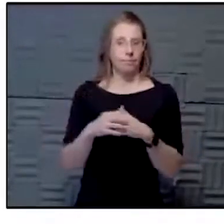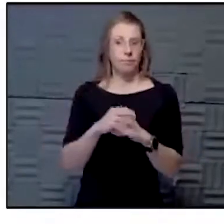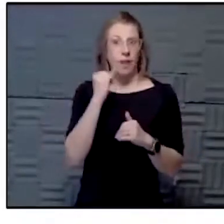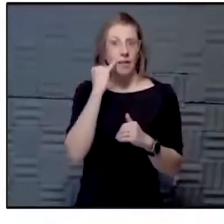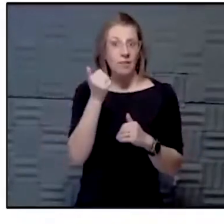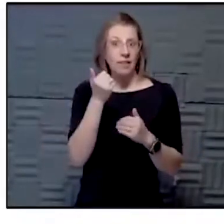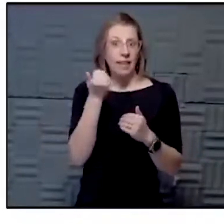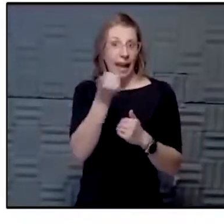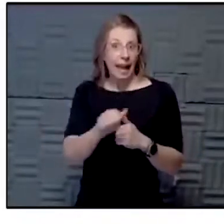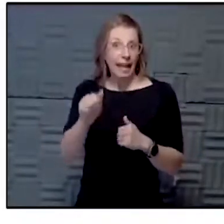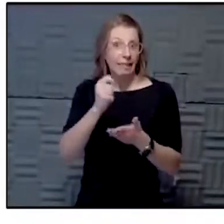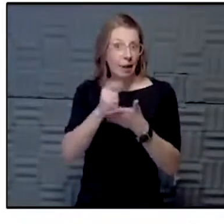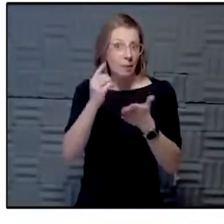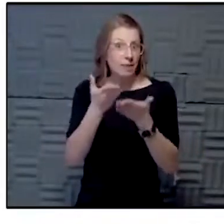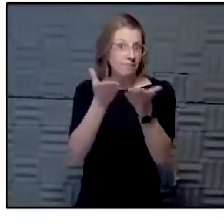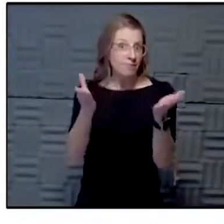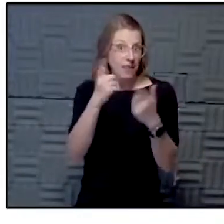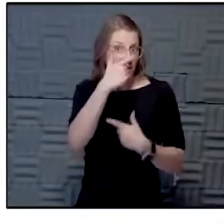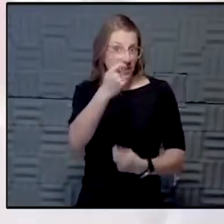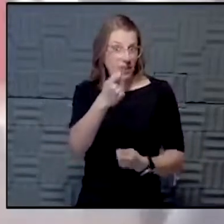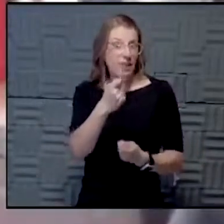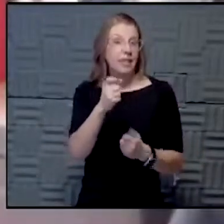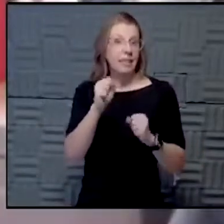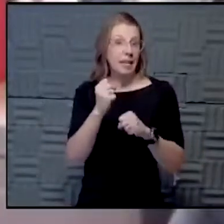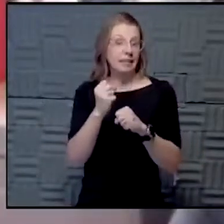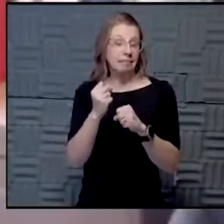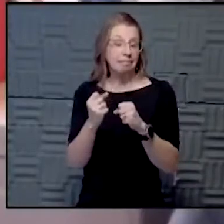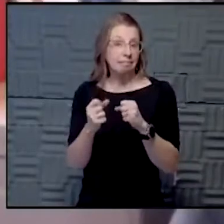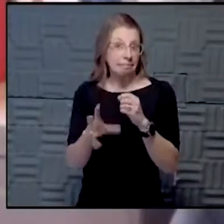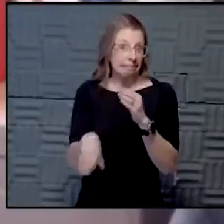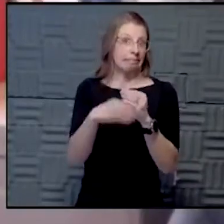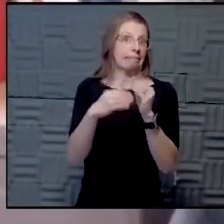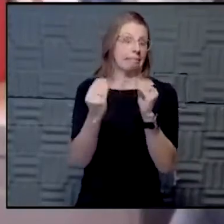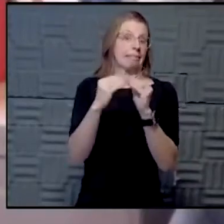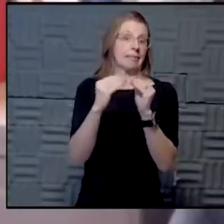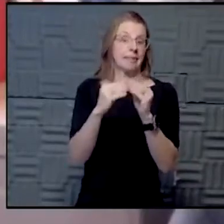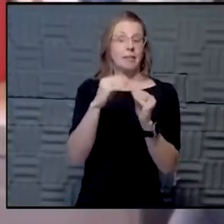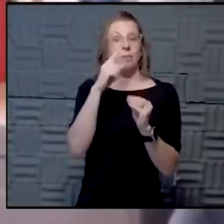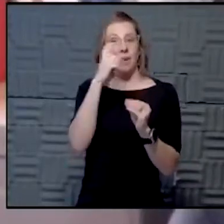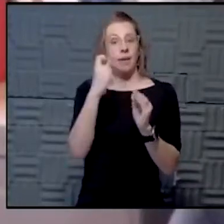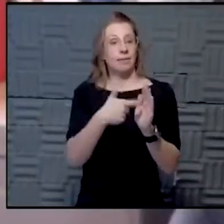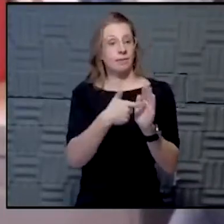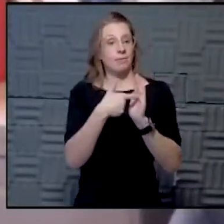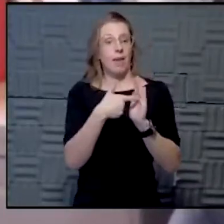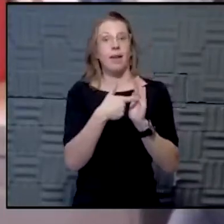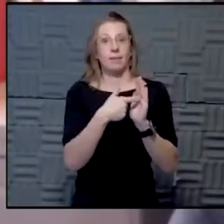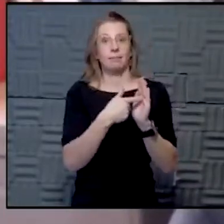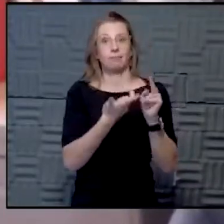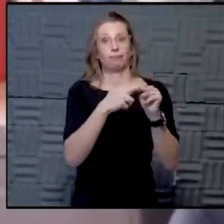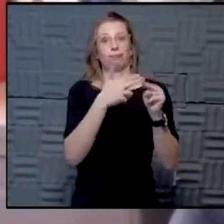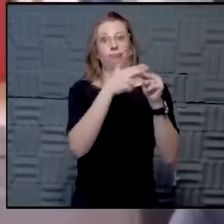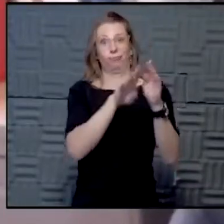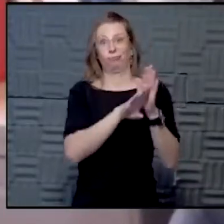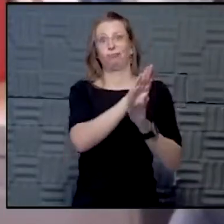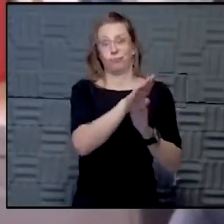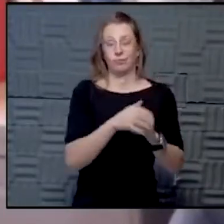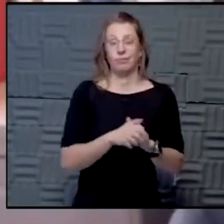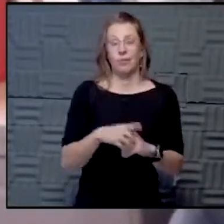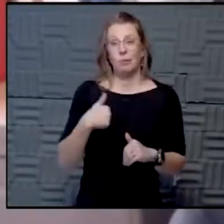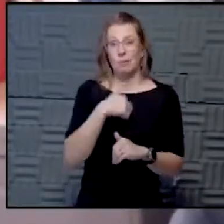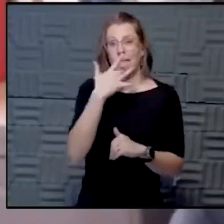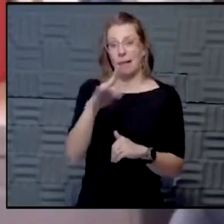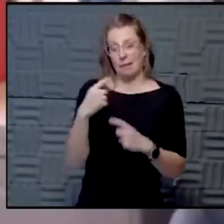interested, we could always use more because, as I said, that demand continues to grow. But yeah, we've been very fortunate thus